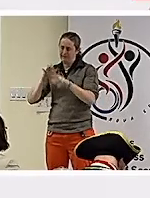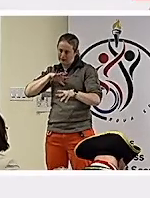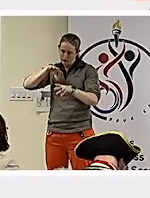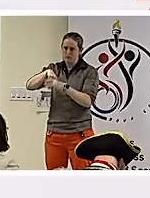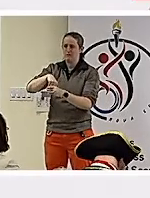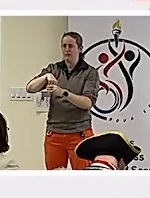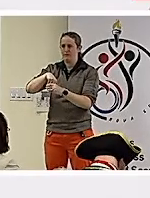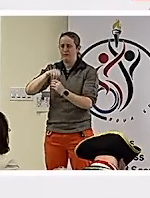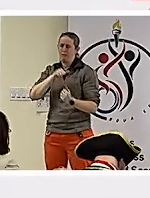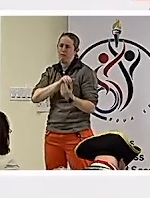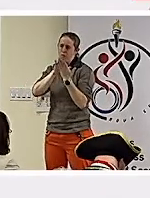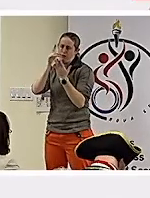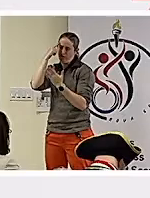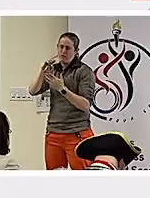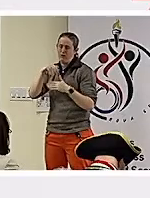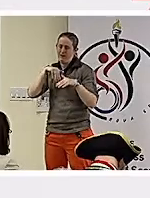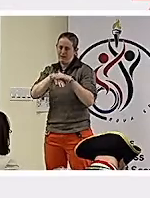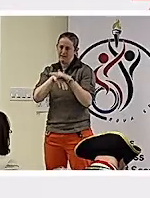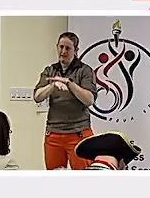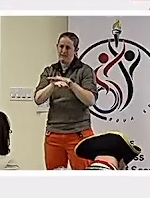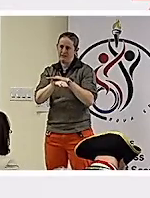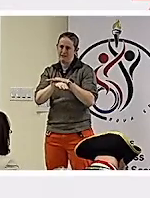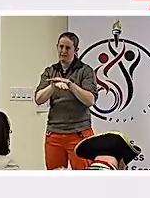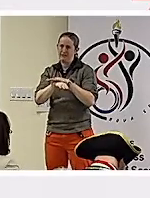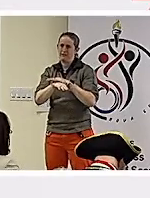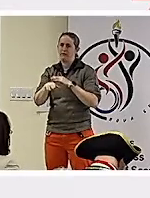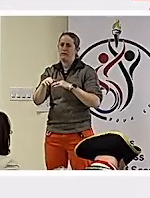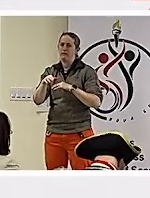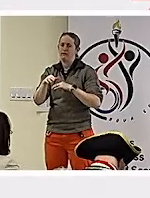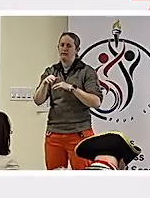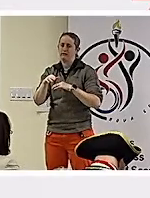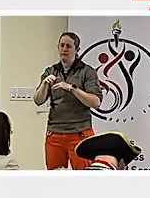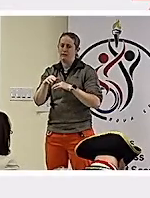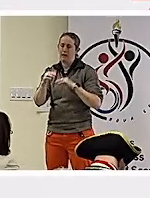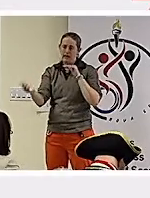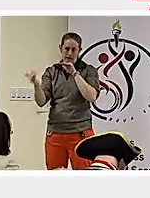advancing accessibility, equity, and